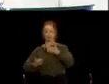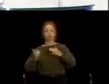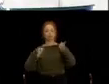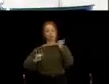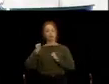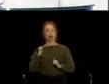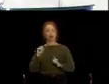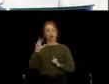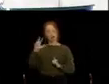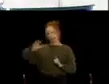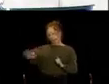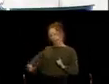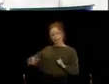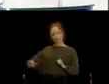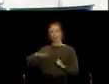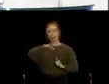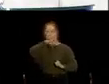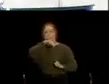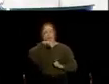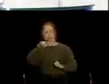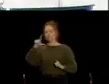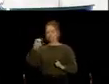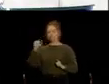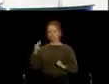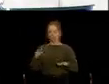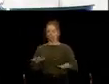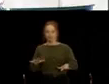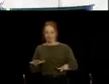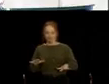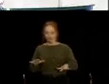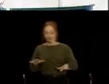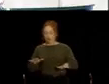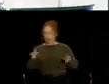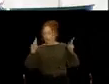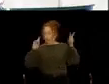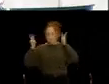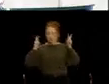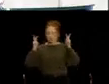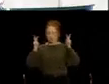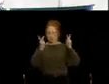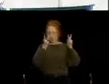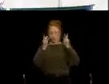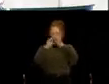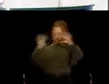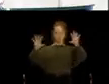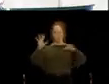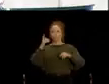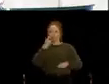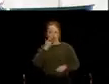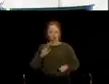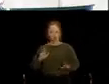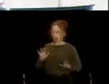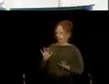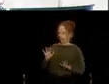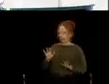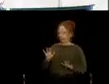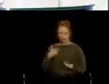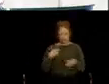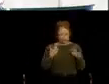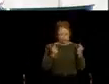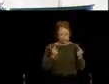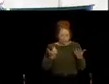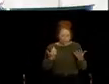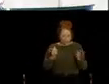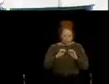is froze. She's panic-stricken. I can see the fear in her eyes. And so I do what any person who loves